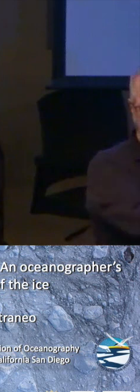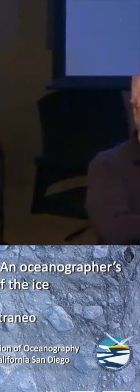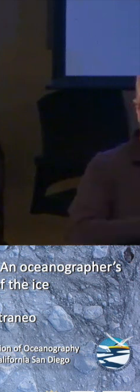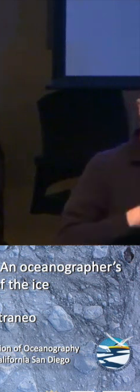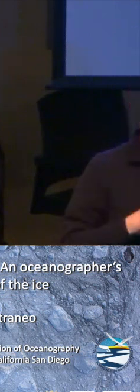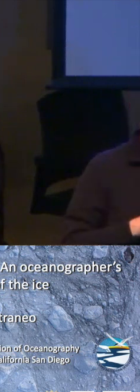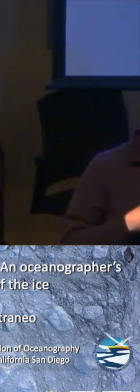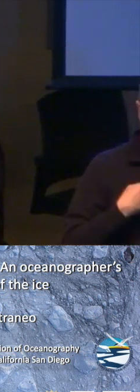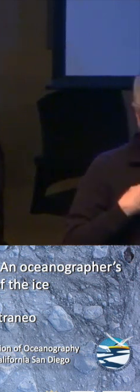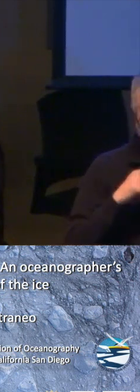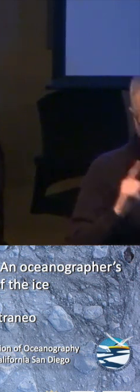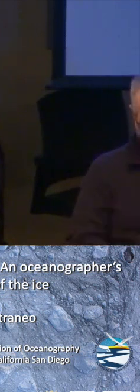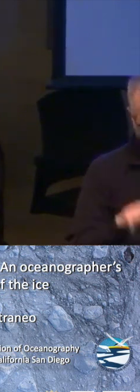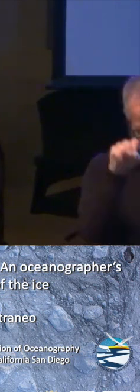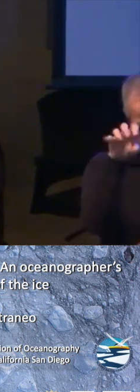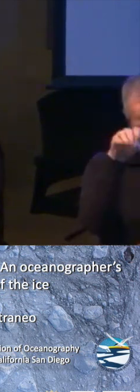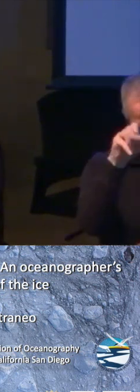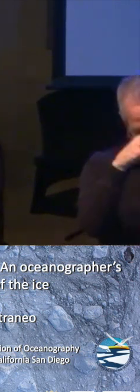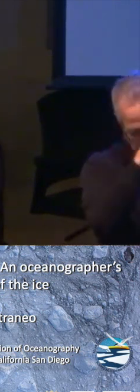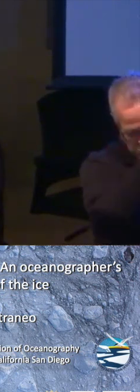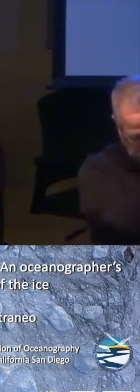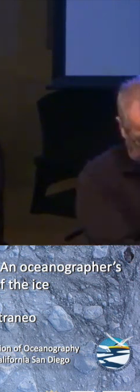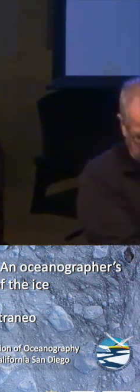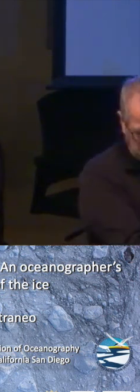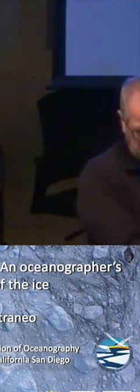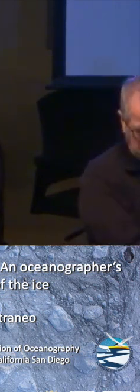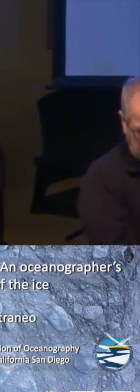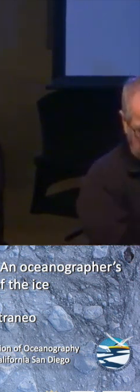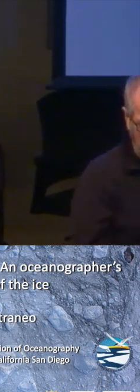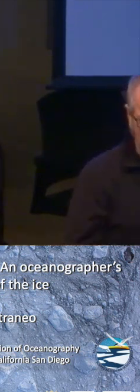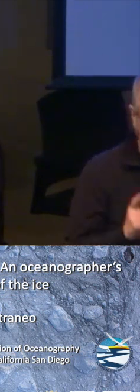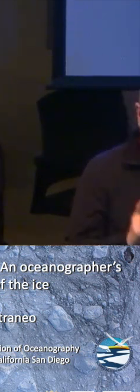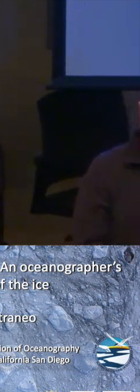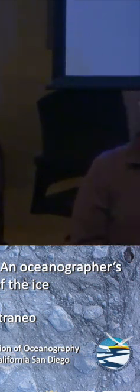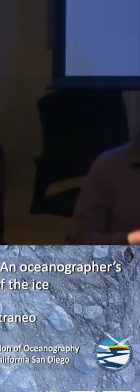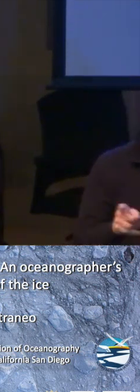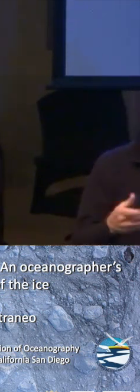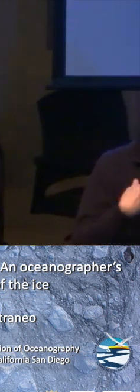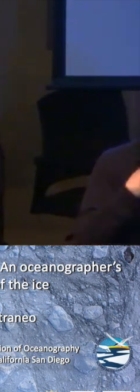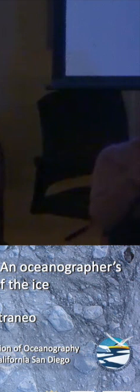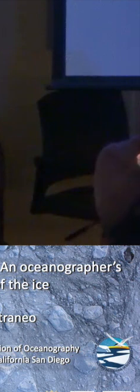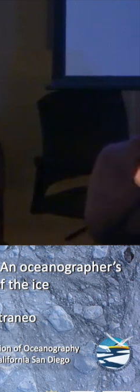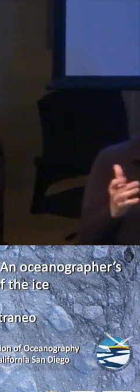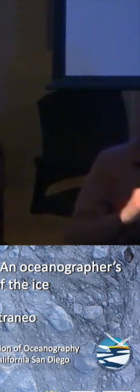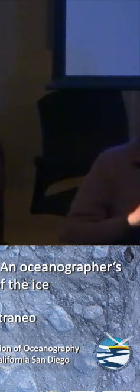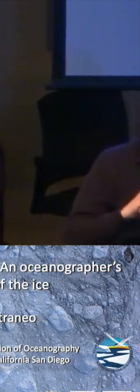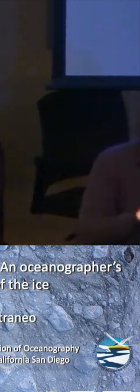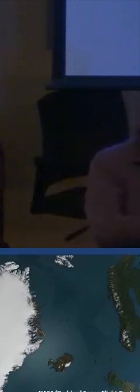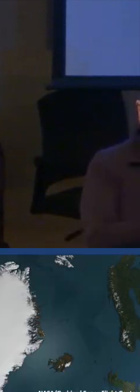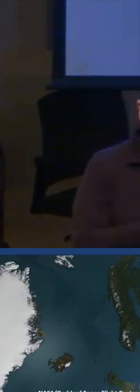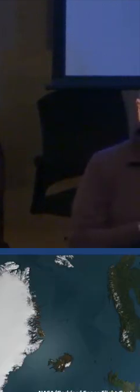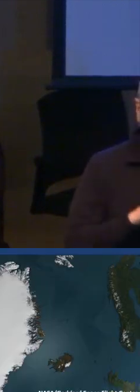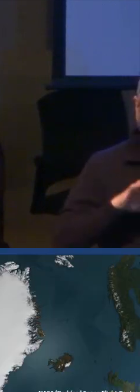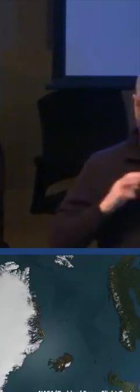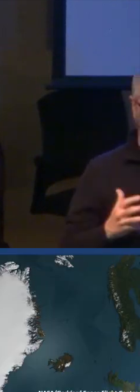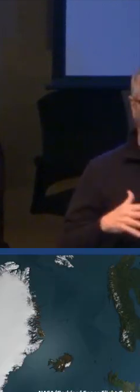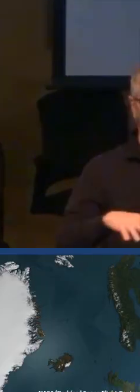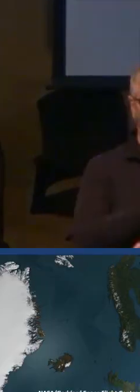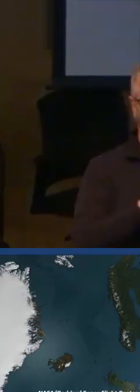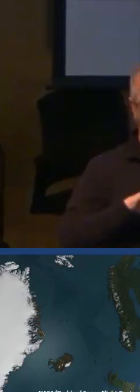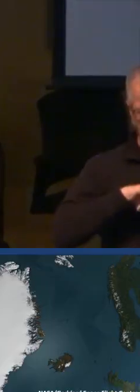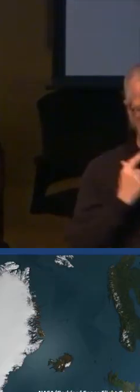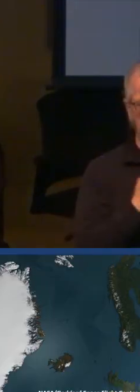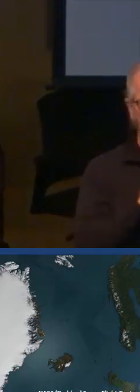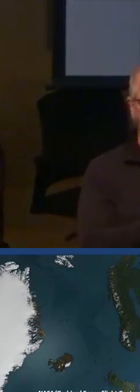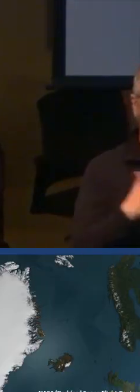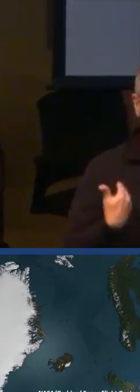but I'd like you to know this is very collaborative work. So we're